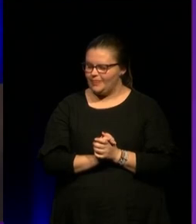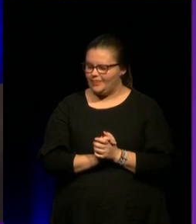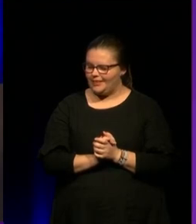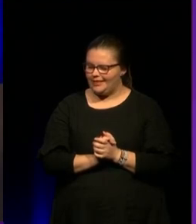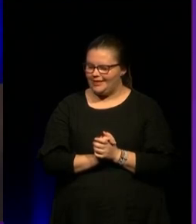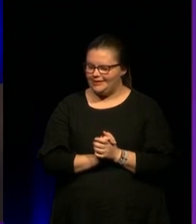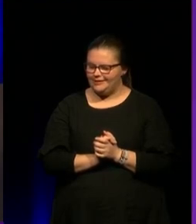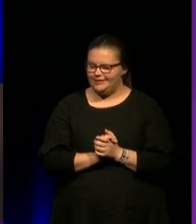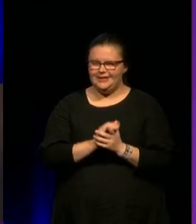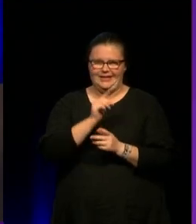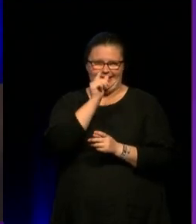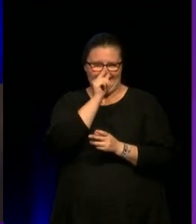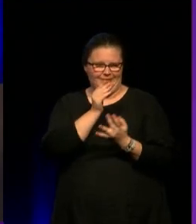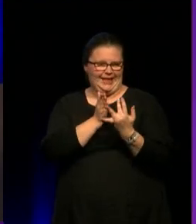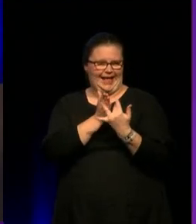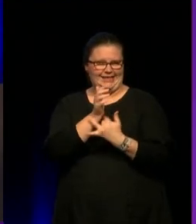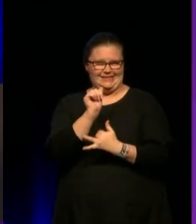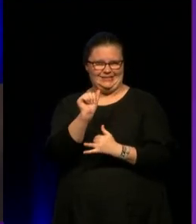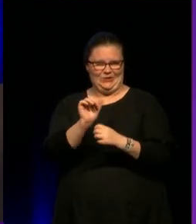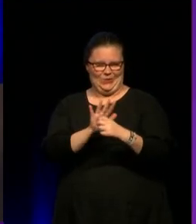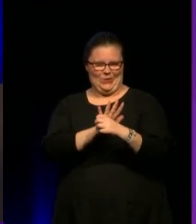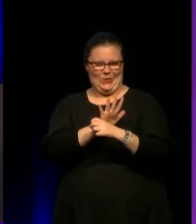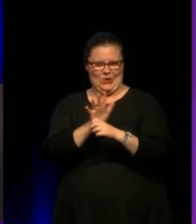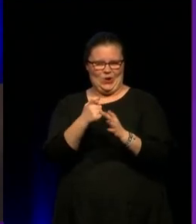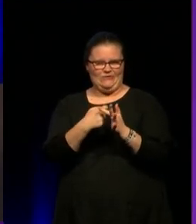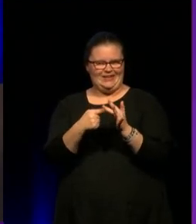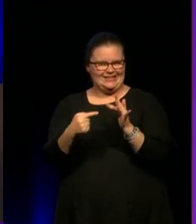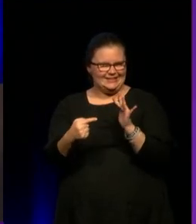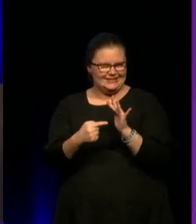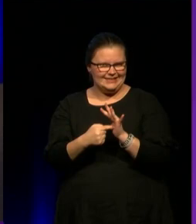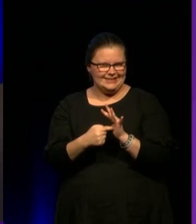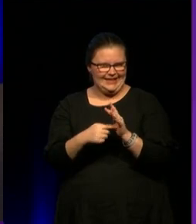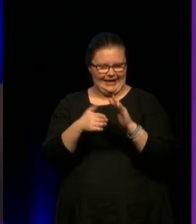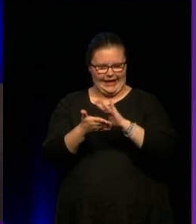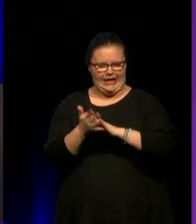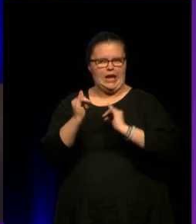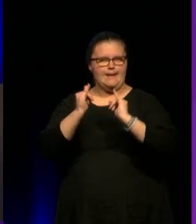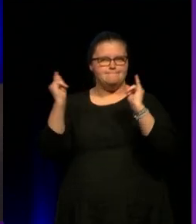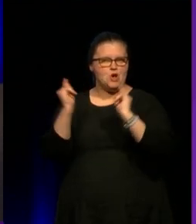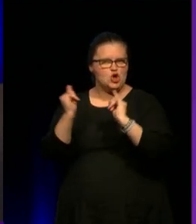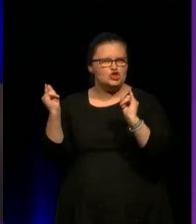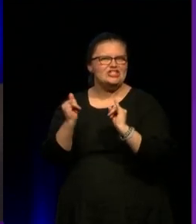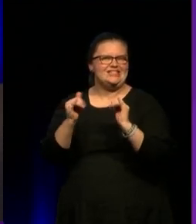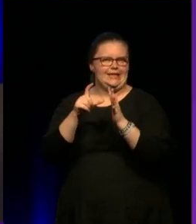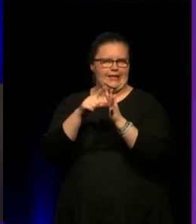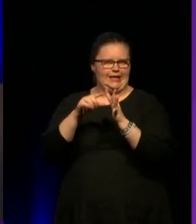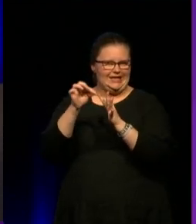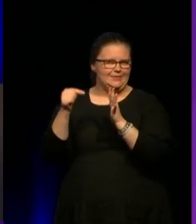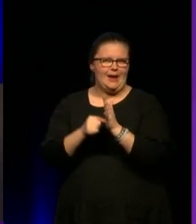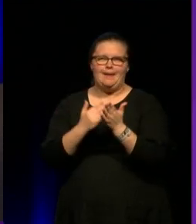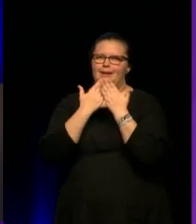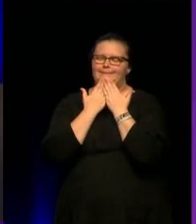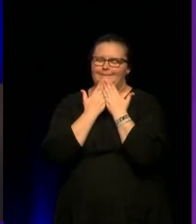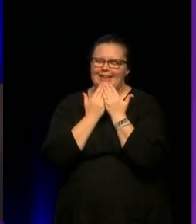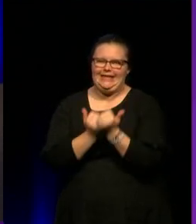for this. Can we access your COVID kits for point of care testing in our emergency departments, please?